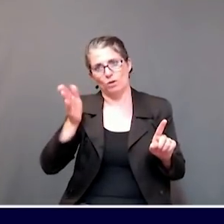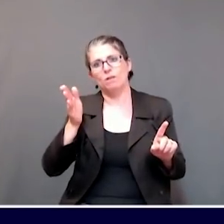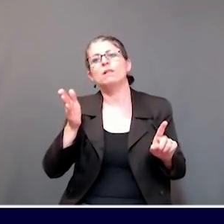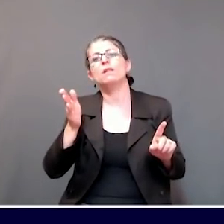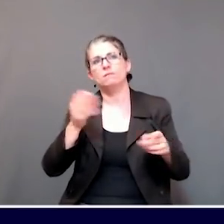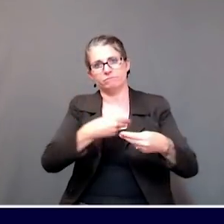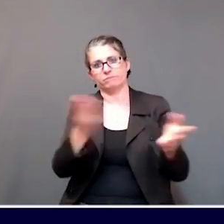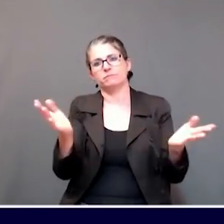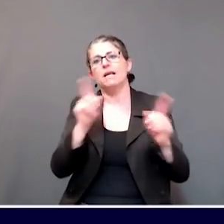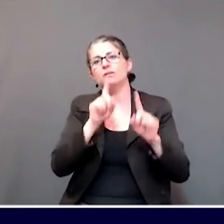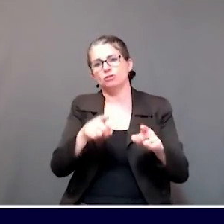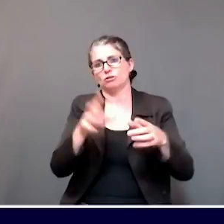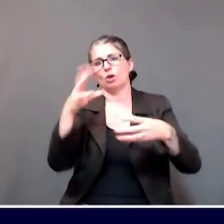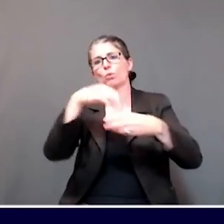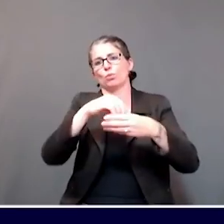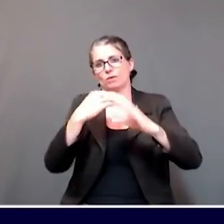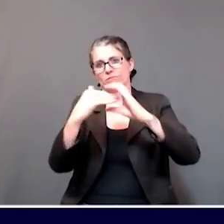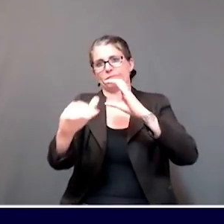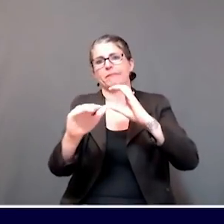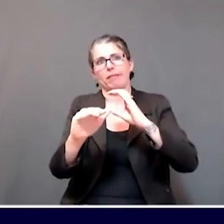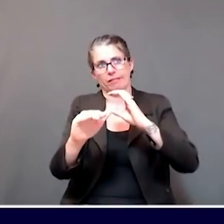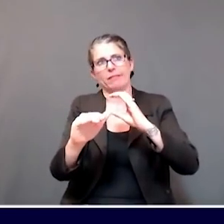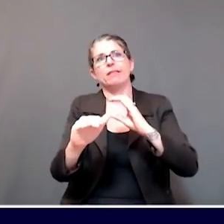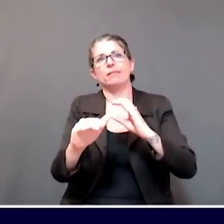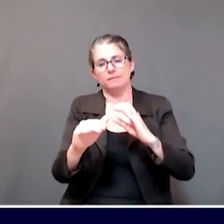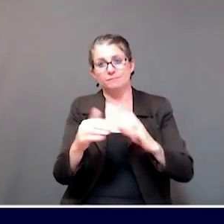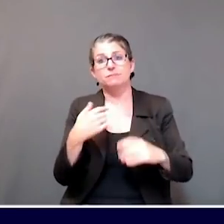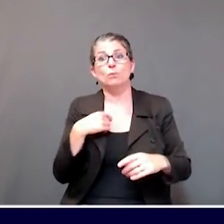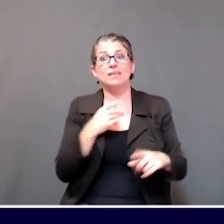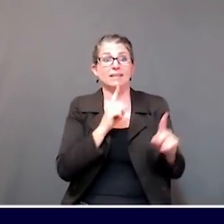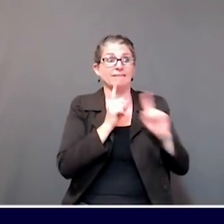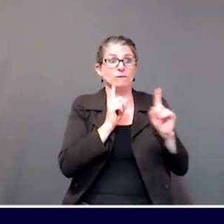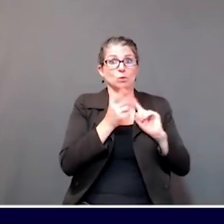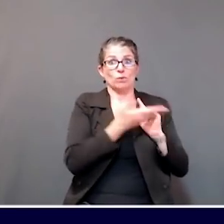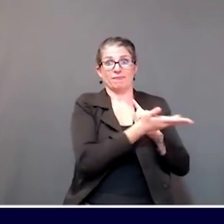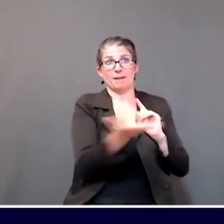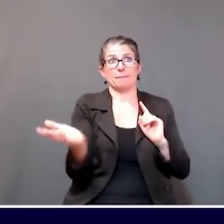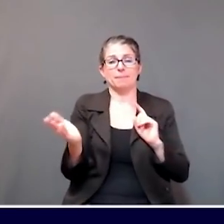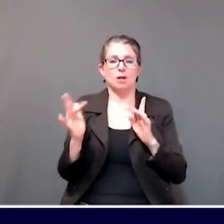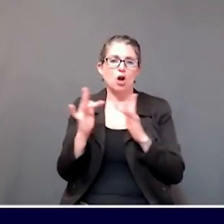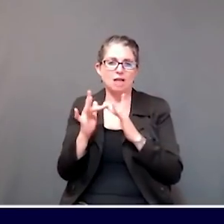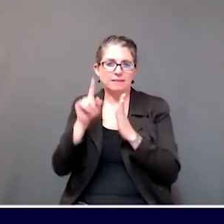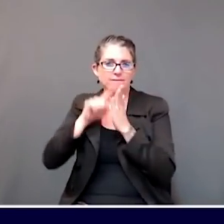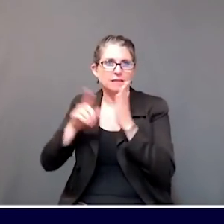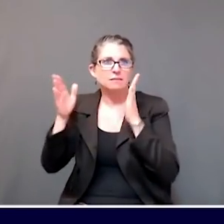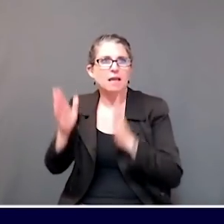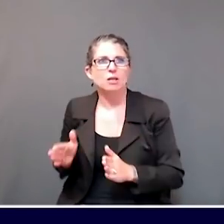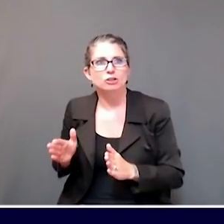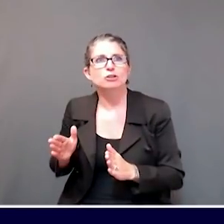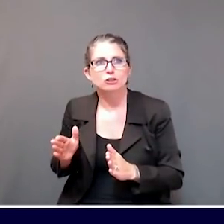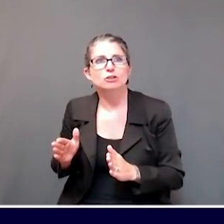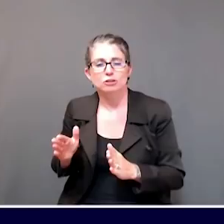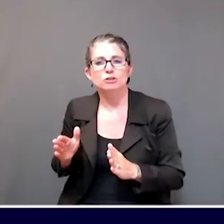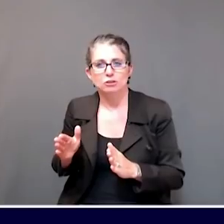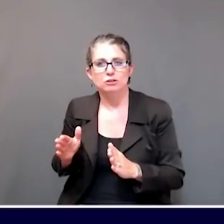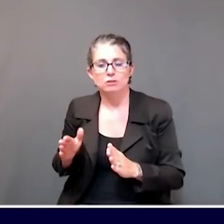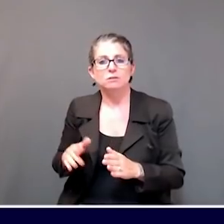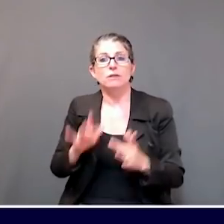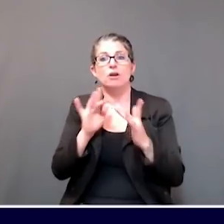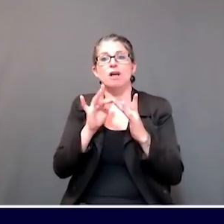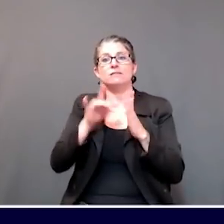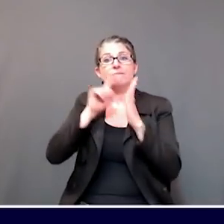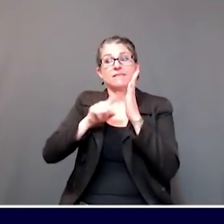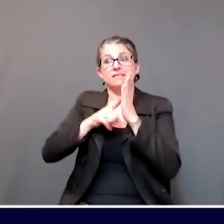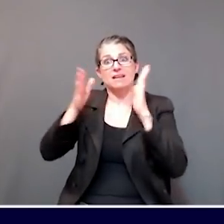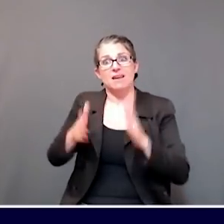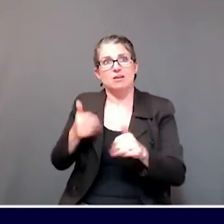contact tracers and case investigators, we know that that's a job that involves and entails not just being able to speak someone's